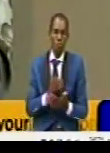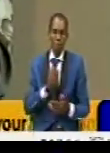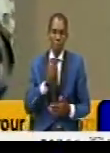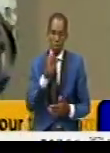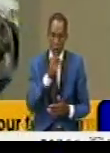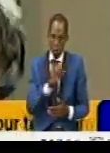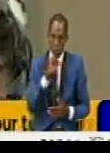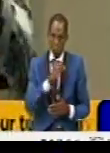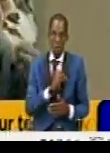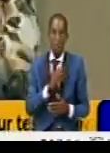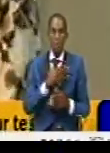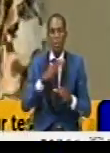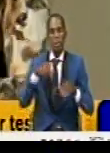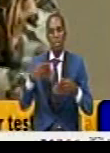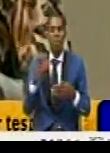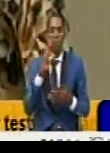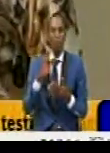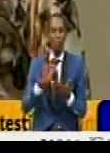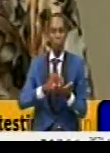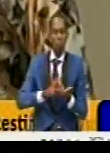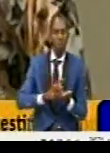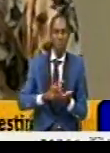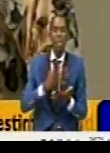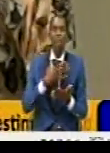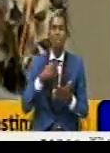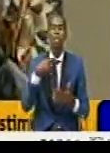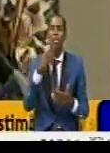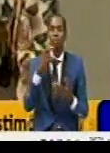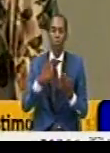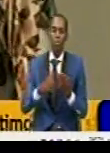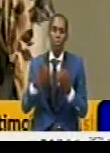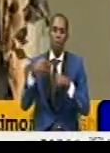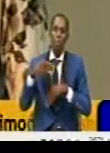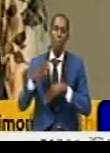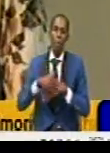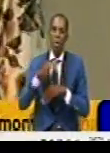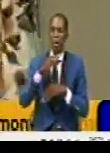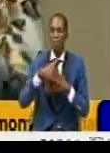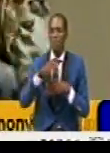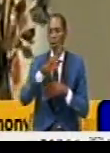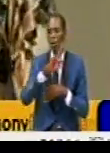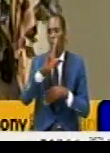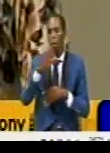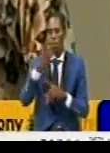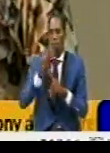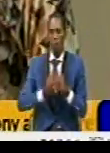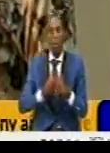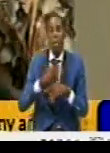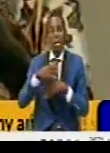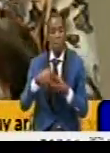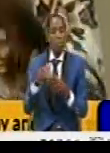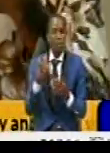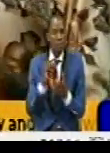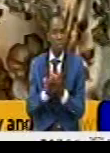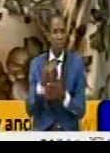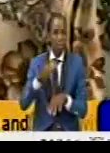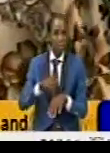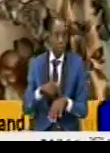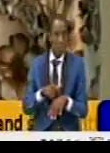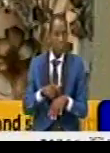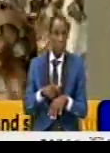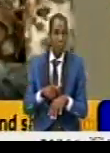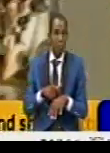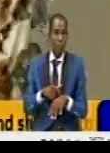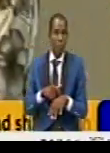thing has to be after the cough has relaxed. So gave her medications and gave us appointment to come back in a month's